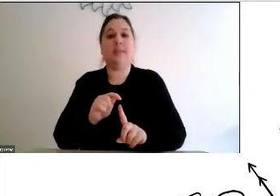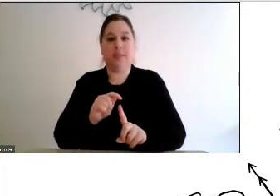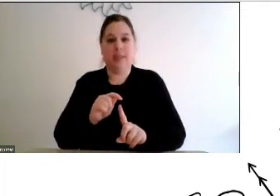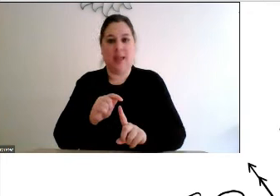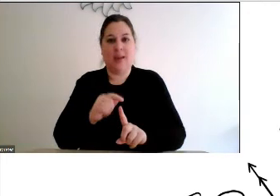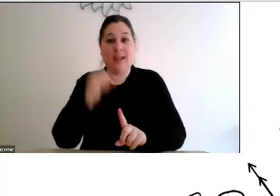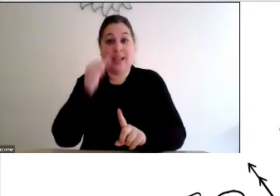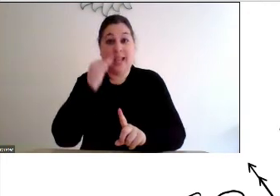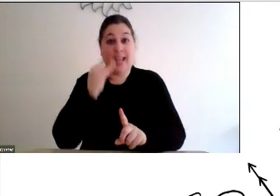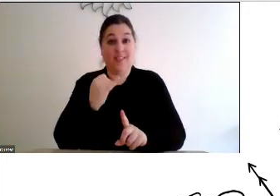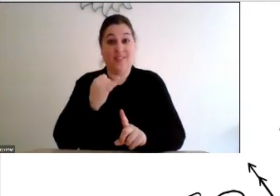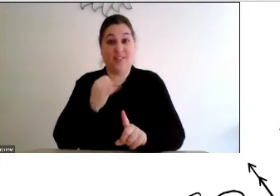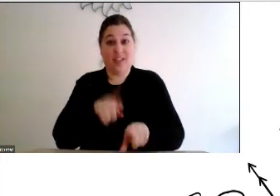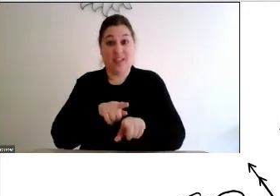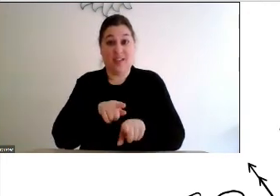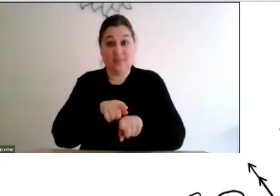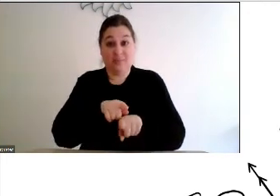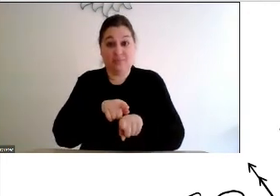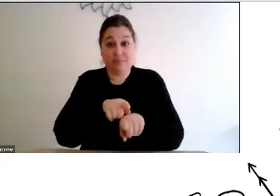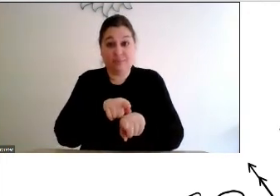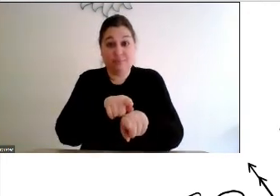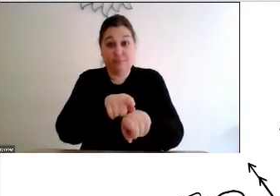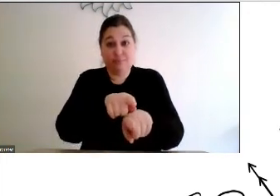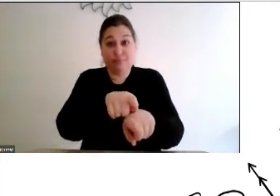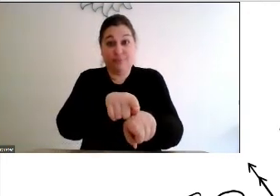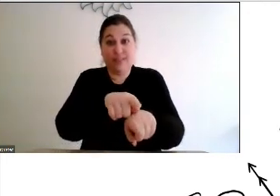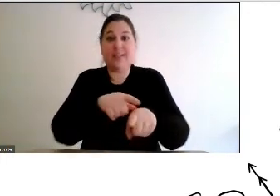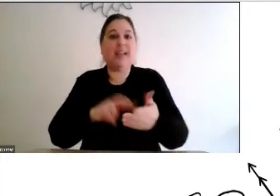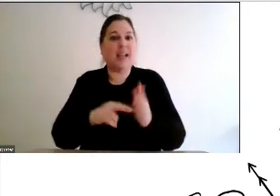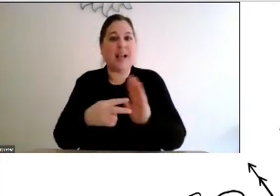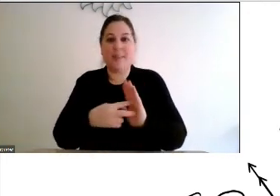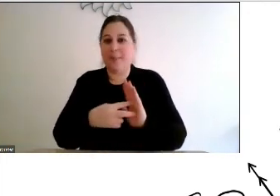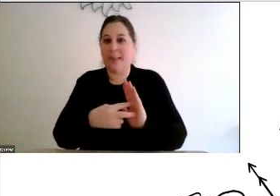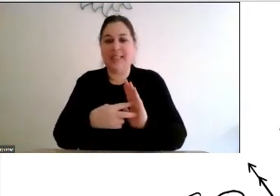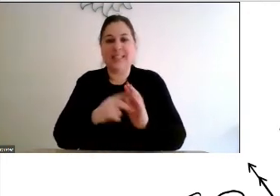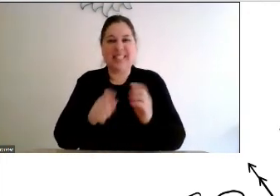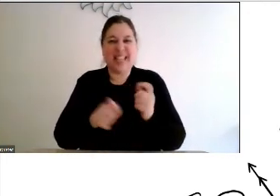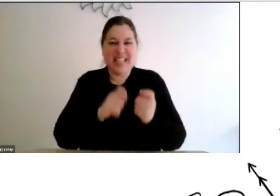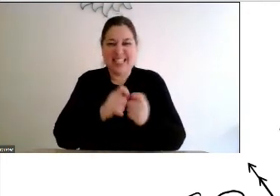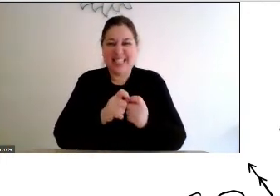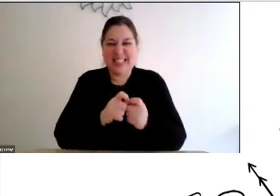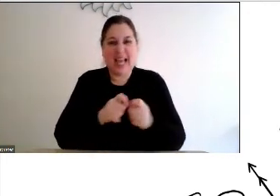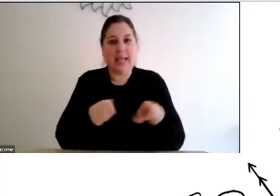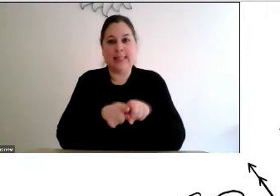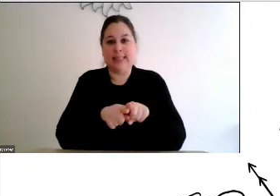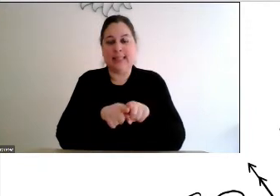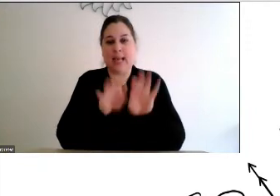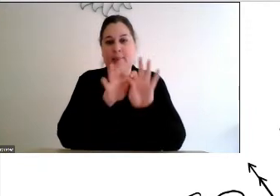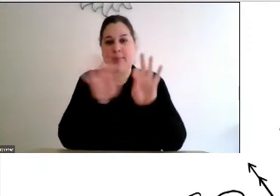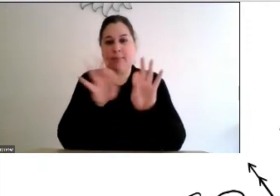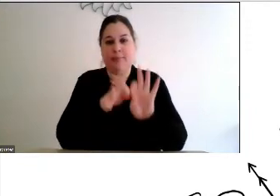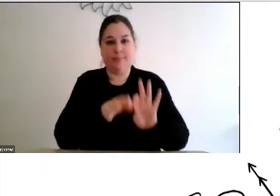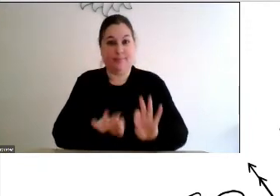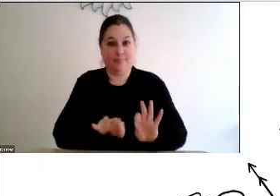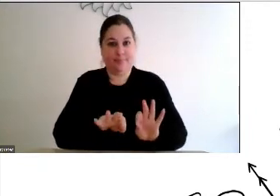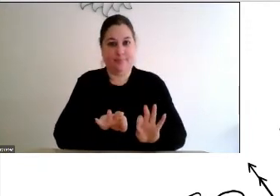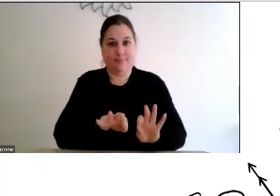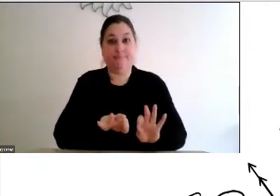point. Okay, because the lines are right on top of each other. Now for the second one right